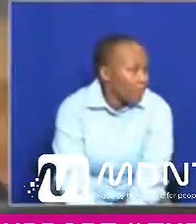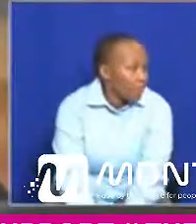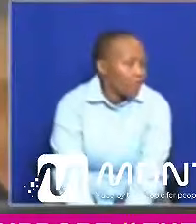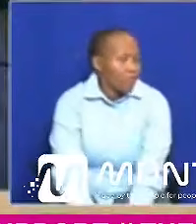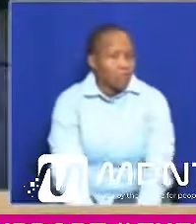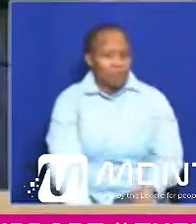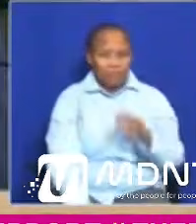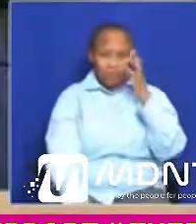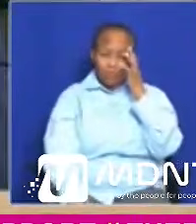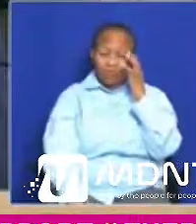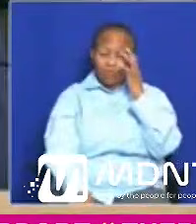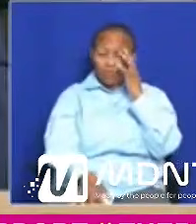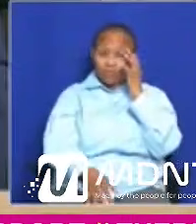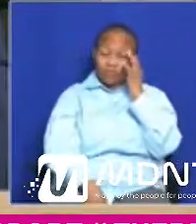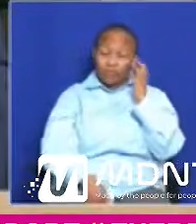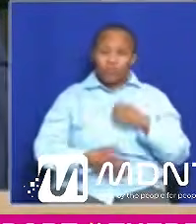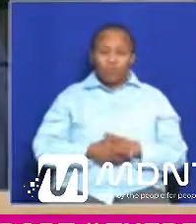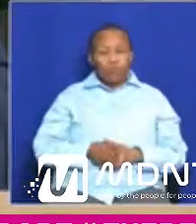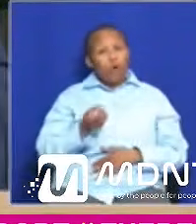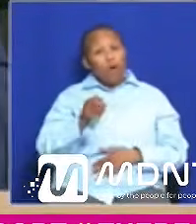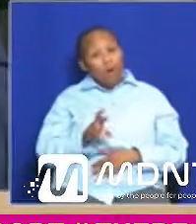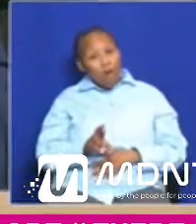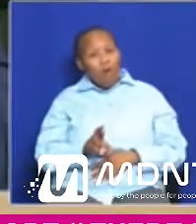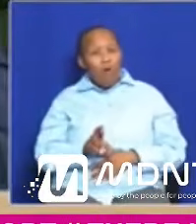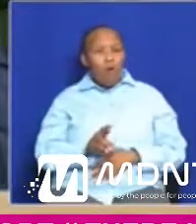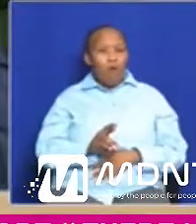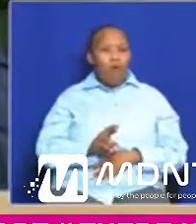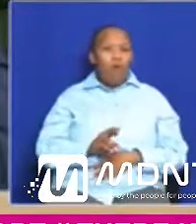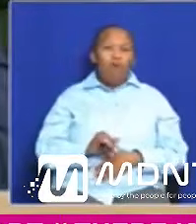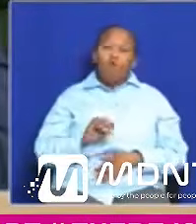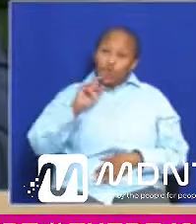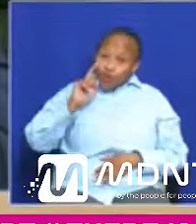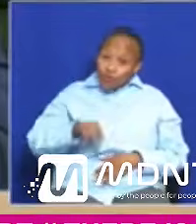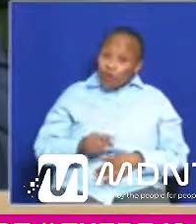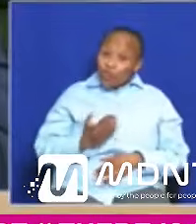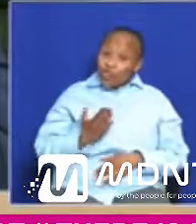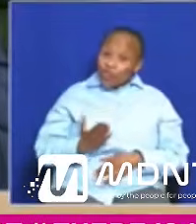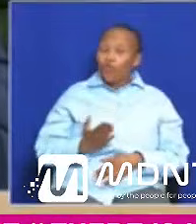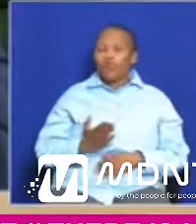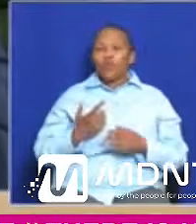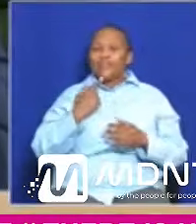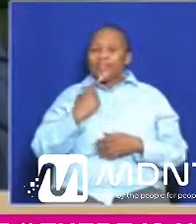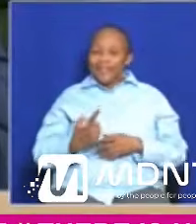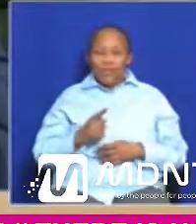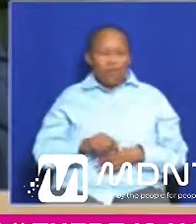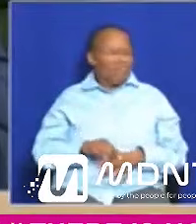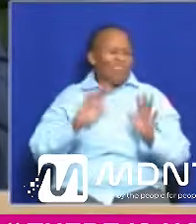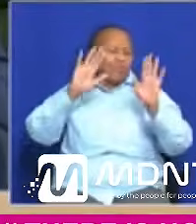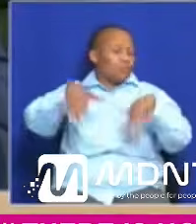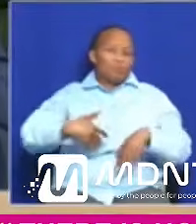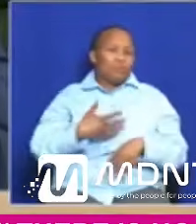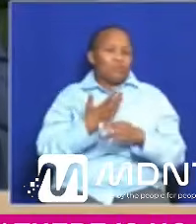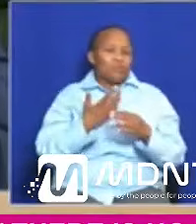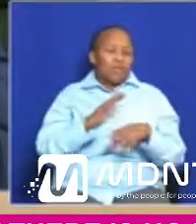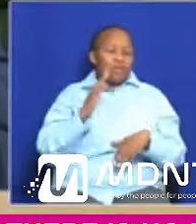this? Or what you should rather have said, maybe let me not get there. Let me just end it saying,